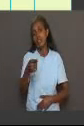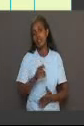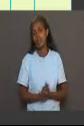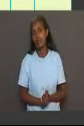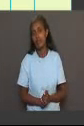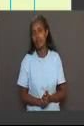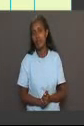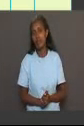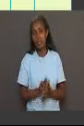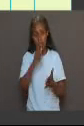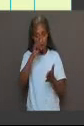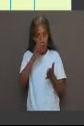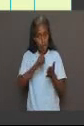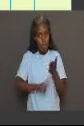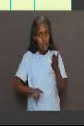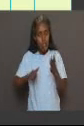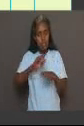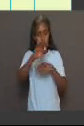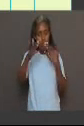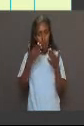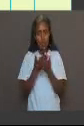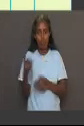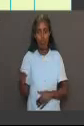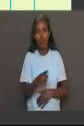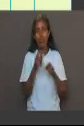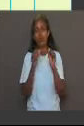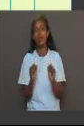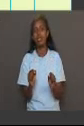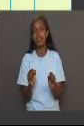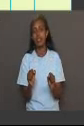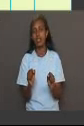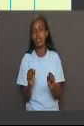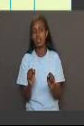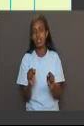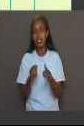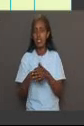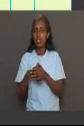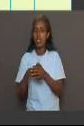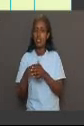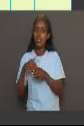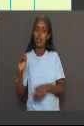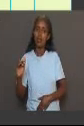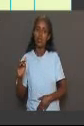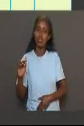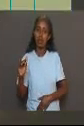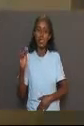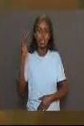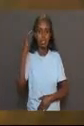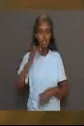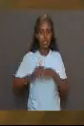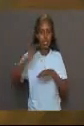What is the overall probability that the outcome is